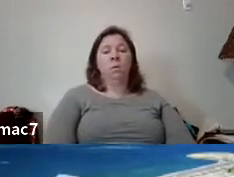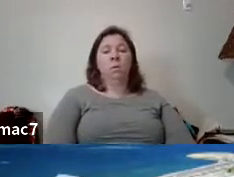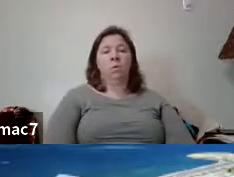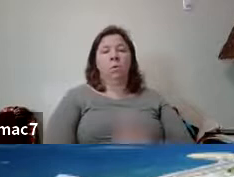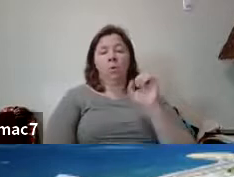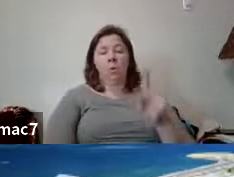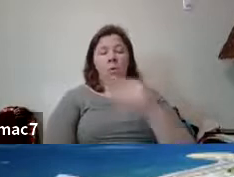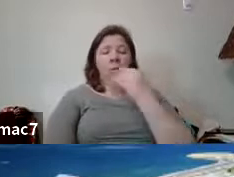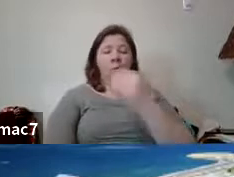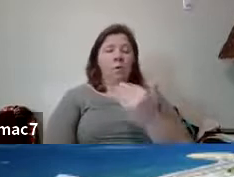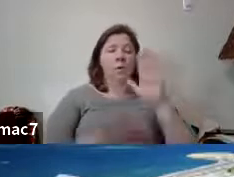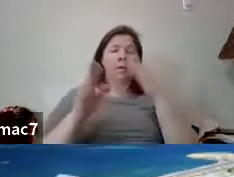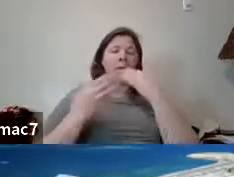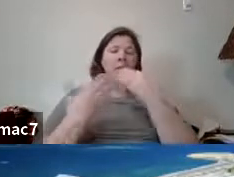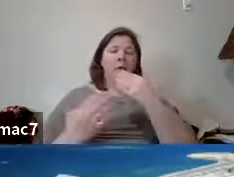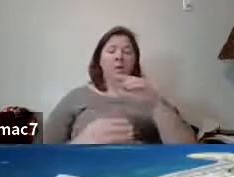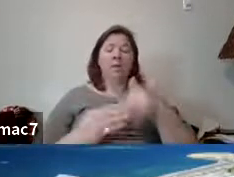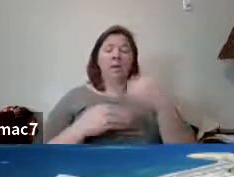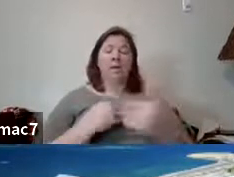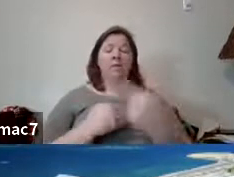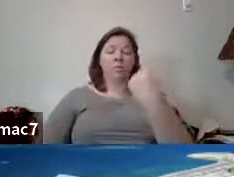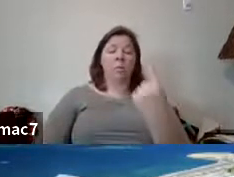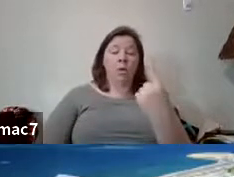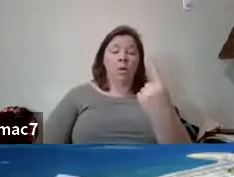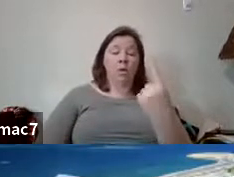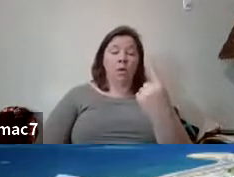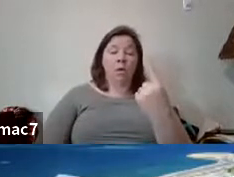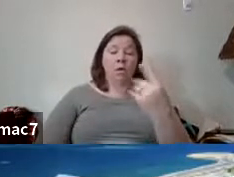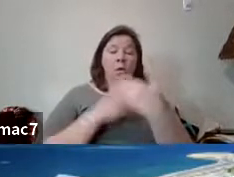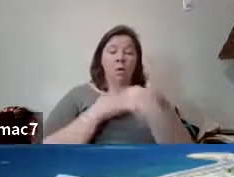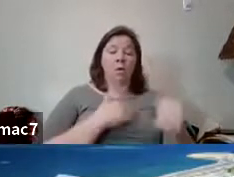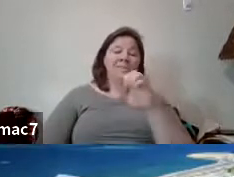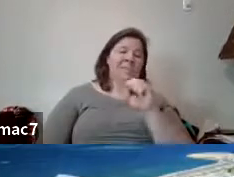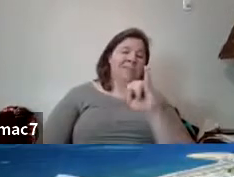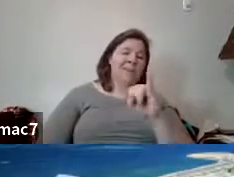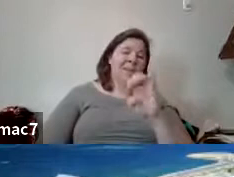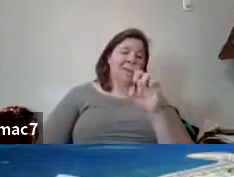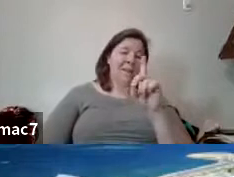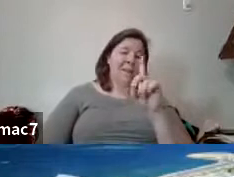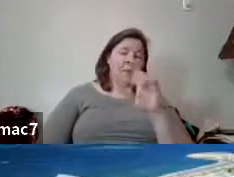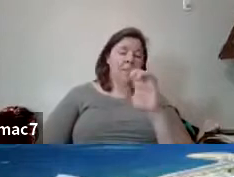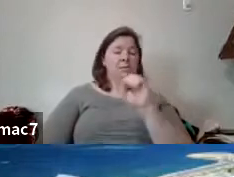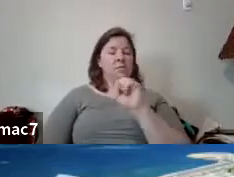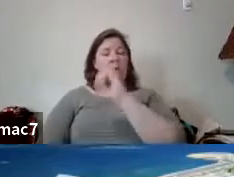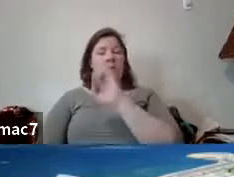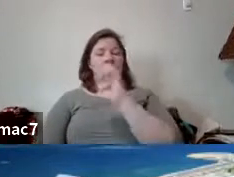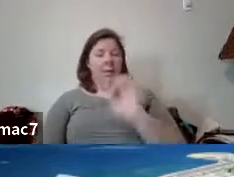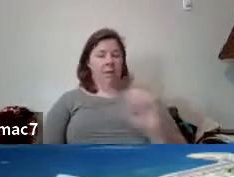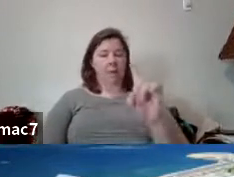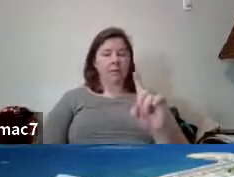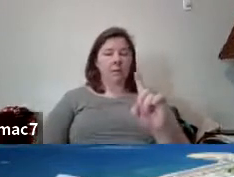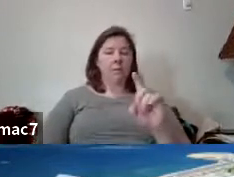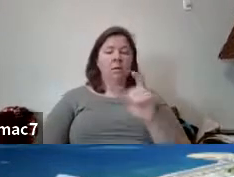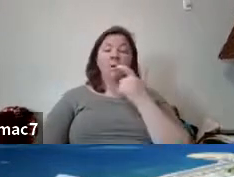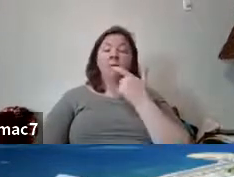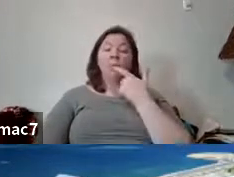Okay, great. Thank you. Right, the next one that we're going to call on is Syed. Can you please, you are unmuted, please ask